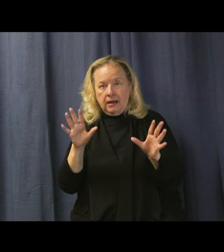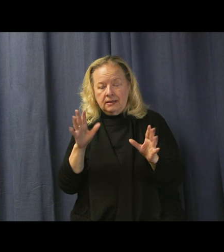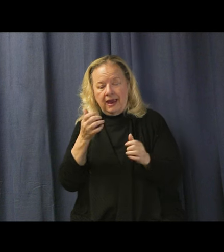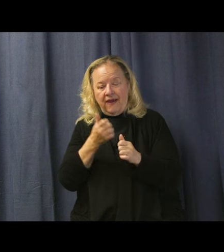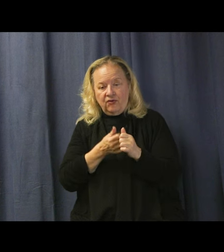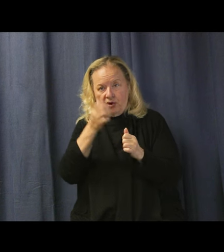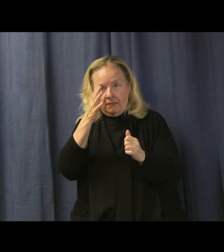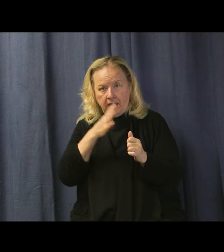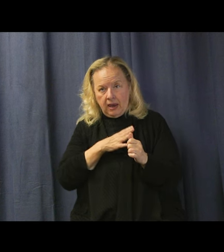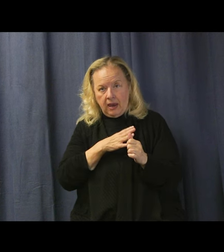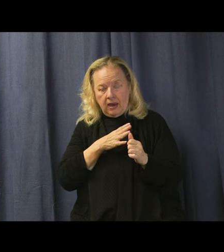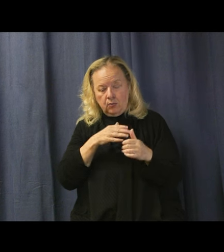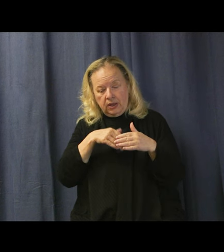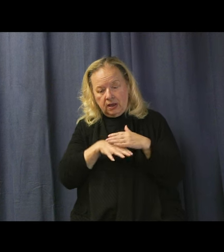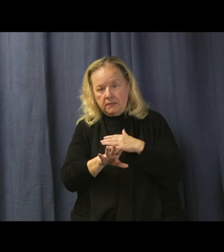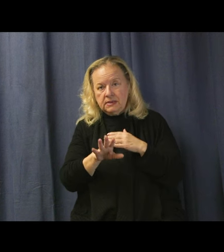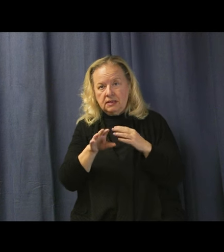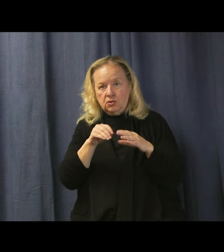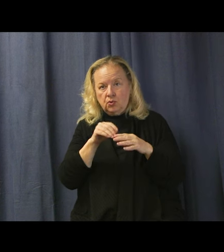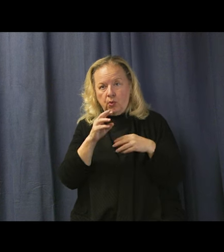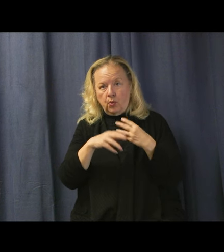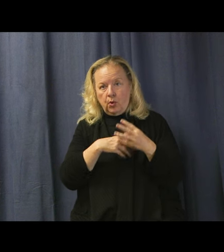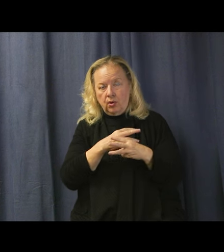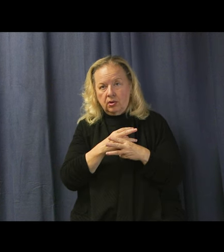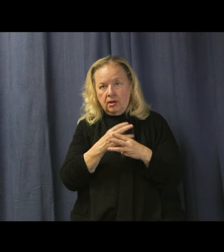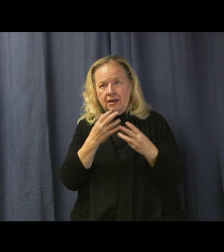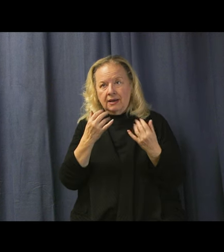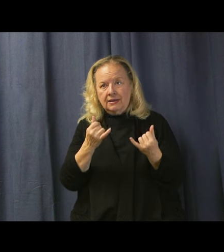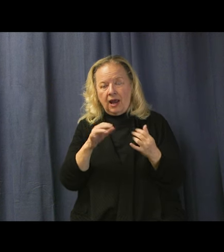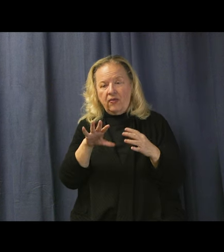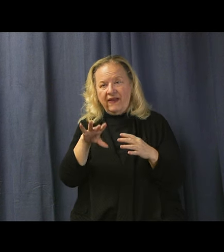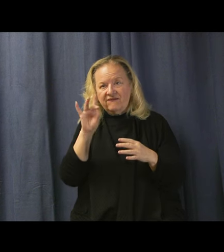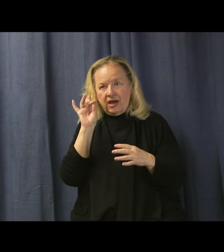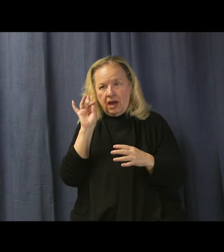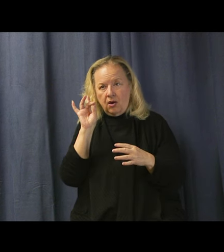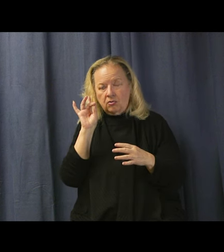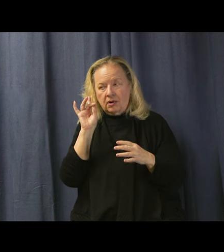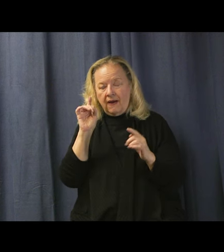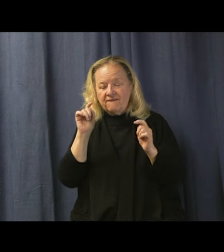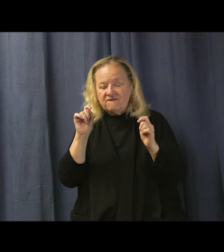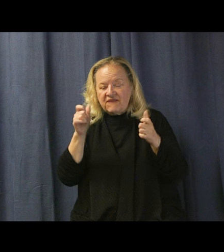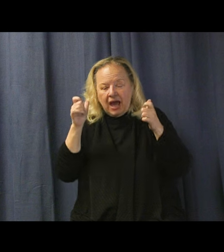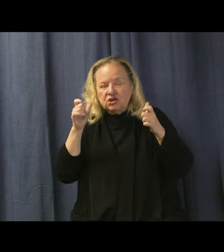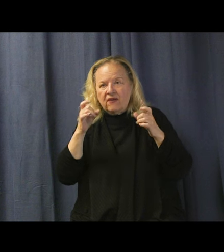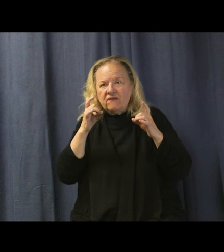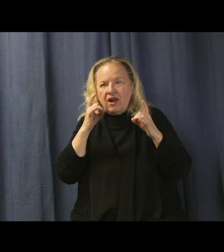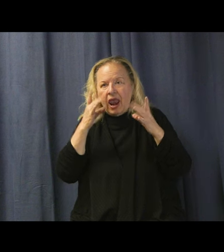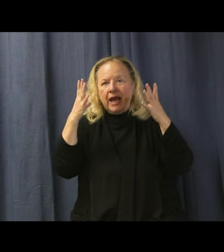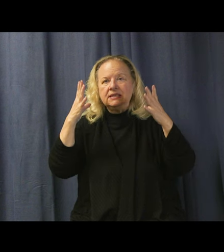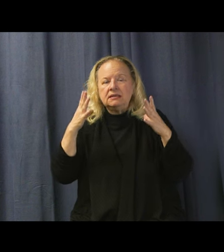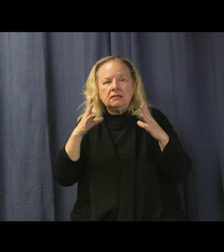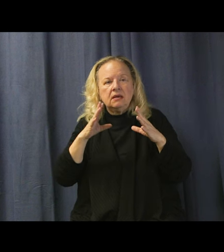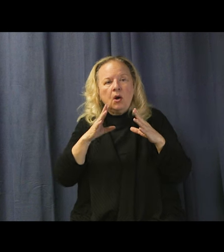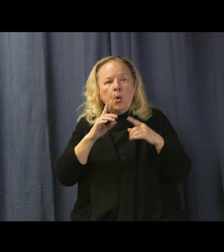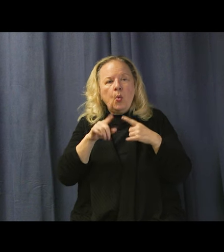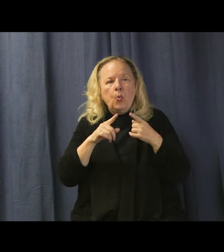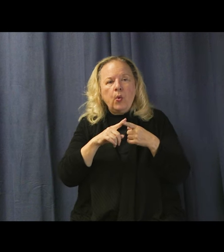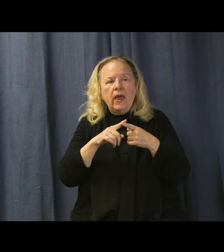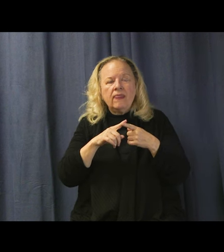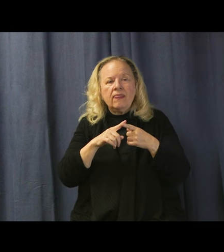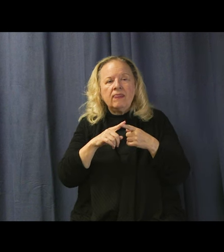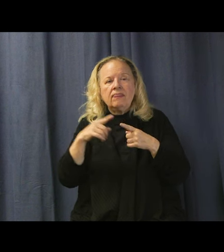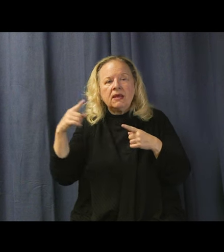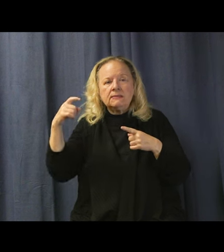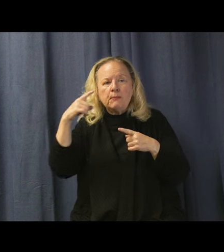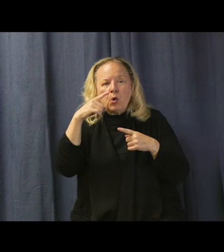every man as they come into the world. Well, guess what? They've now discovered a flash of light that sparks when a sperm meets the egg.